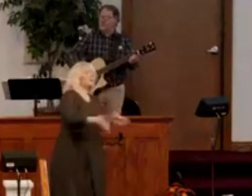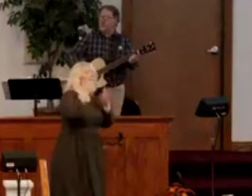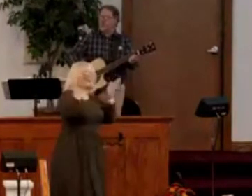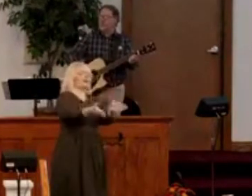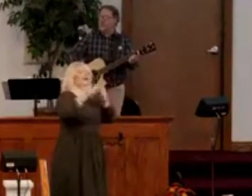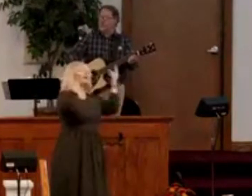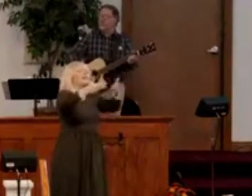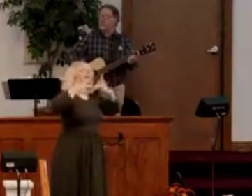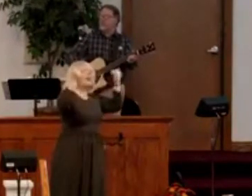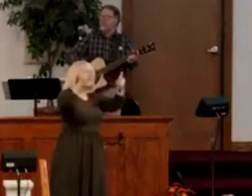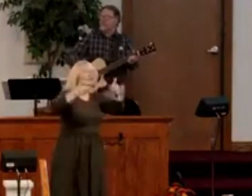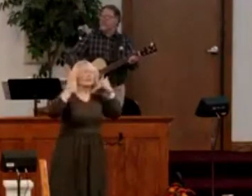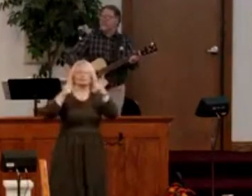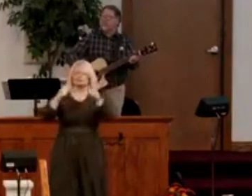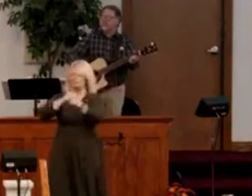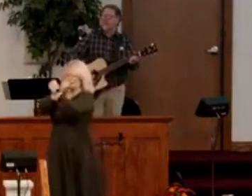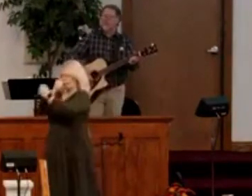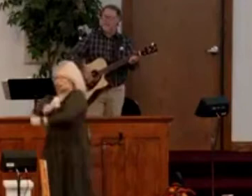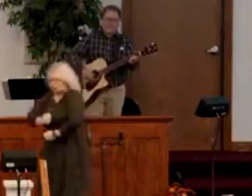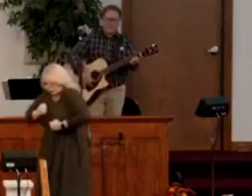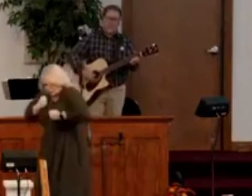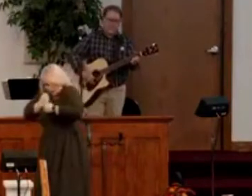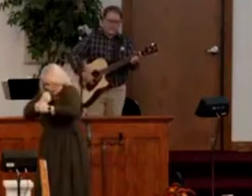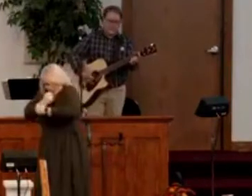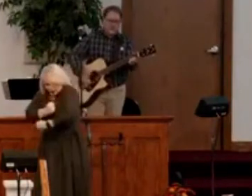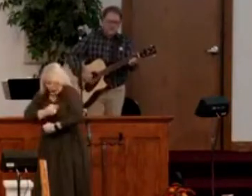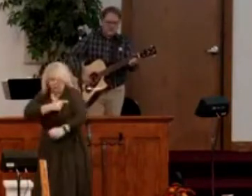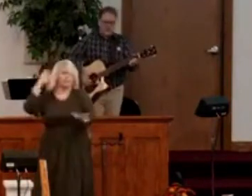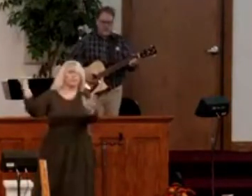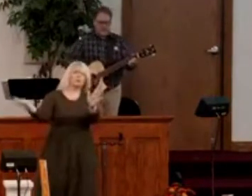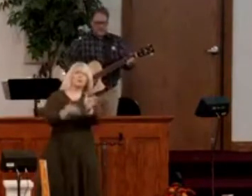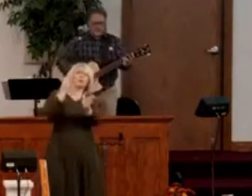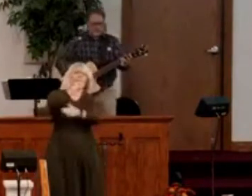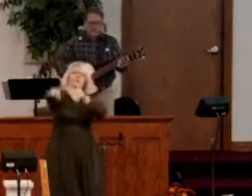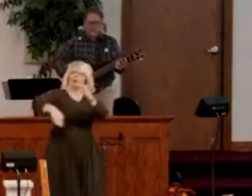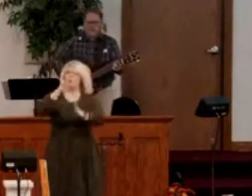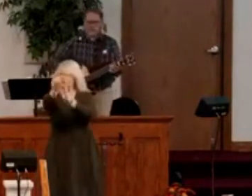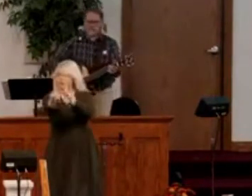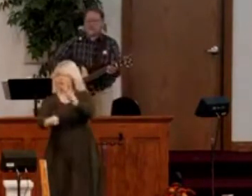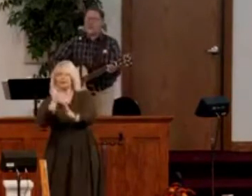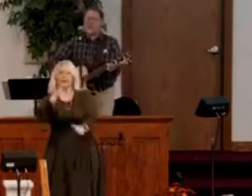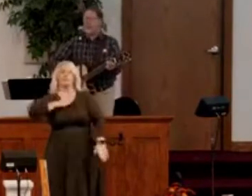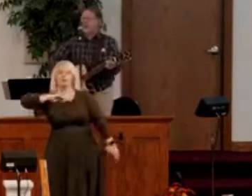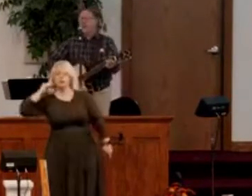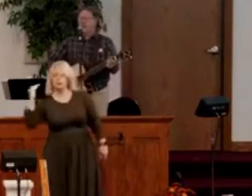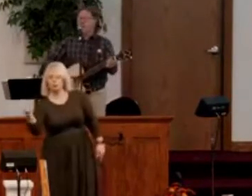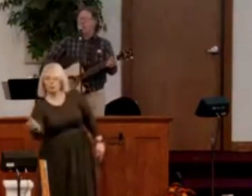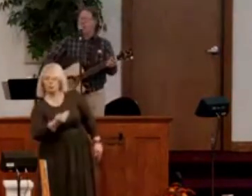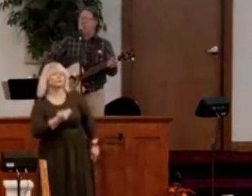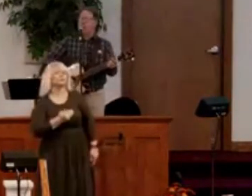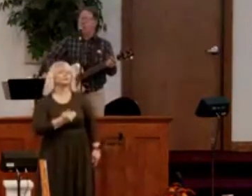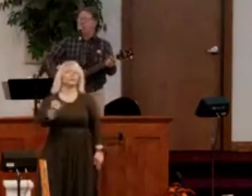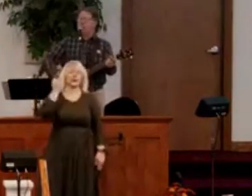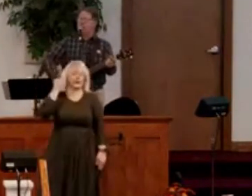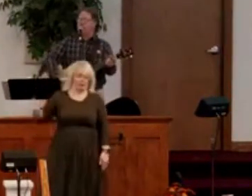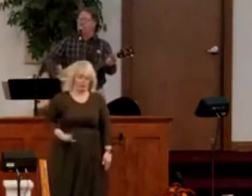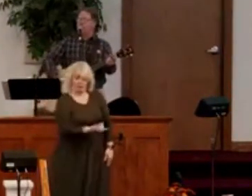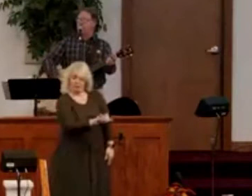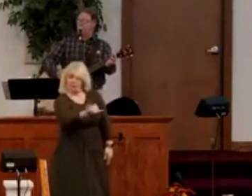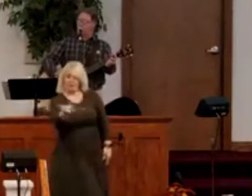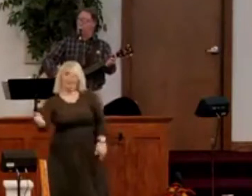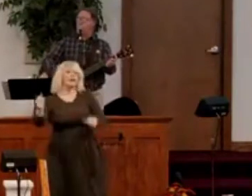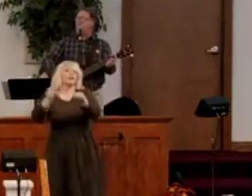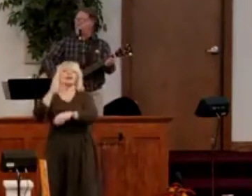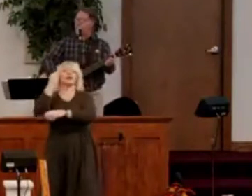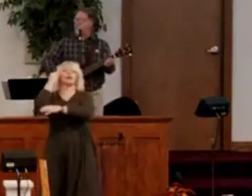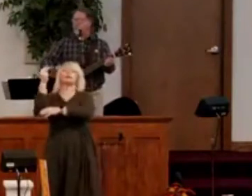I'm laughing, praise you when I'm grieving, praise you every season of the soul. If they could see